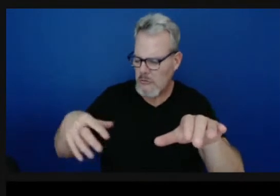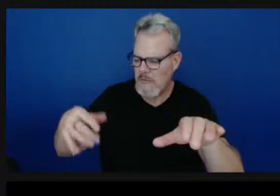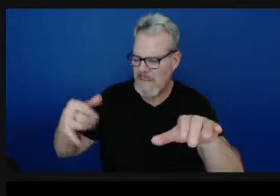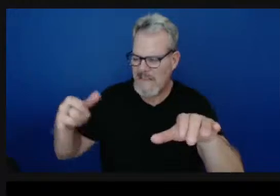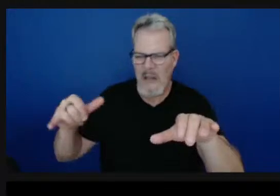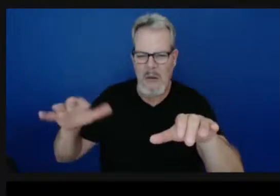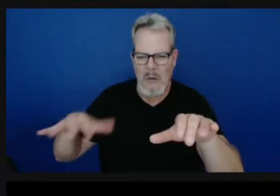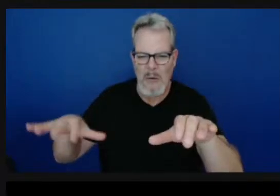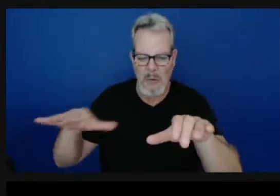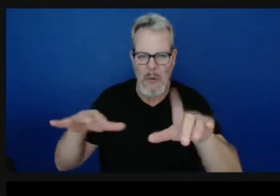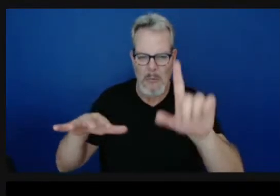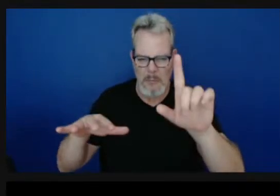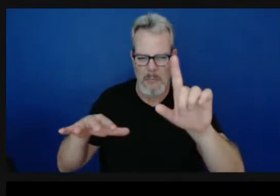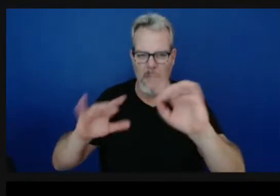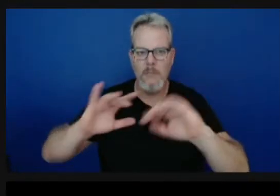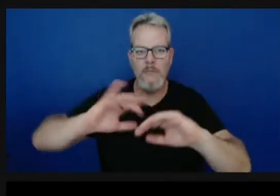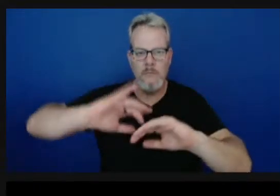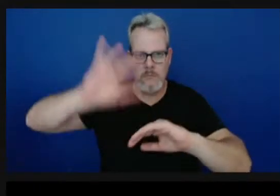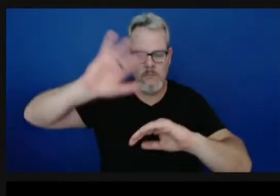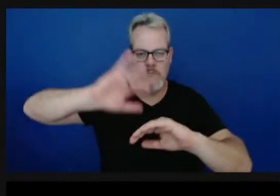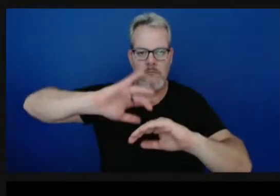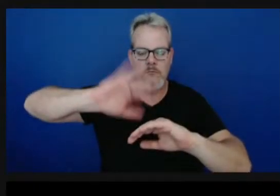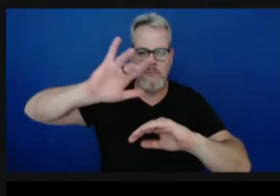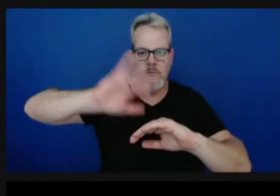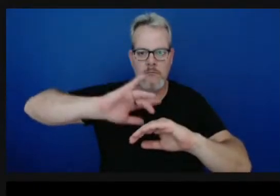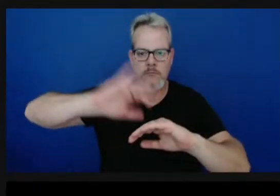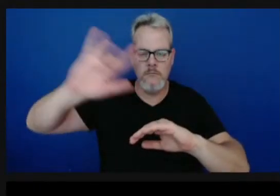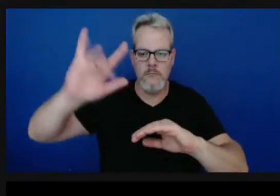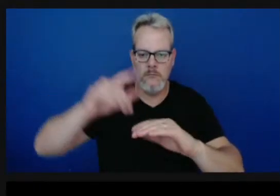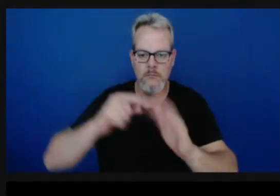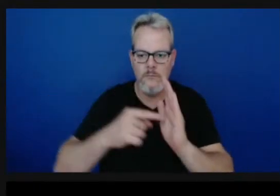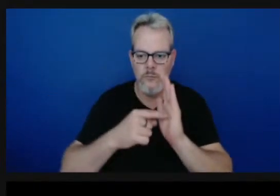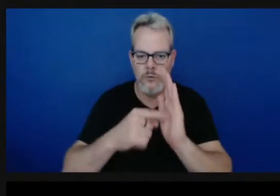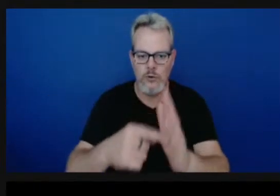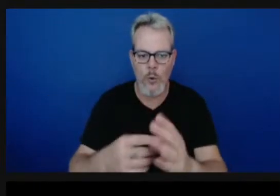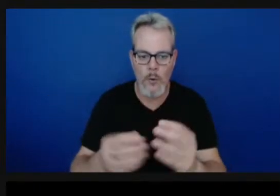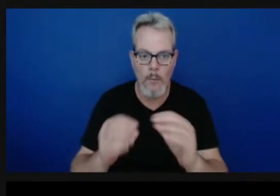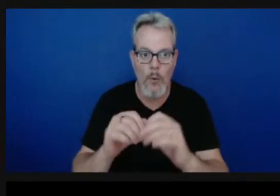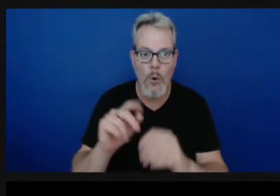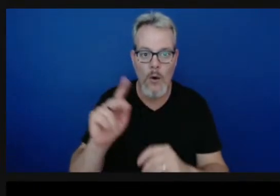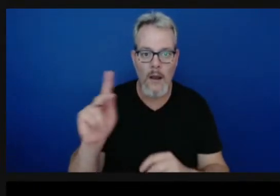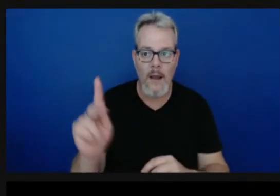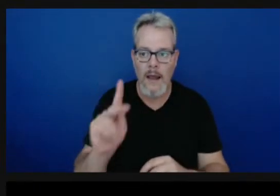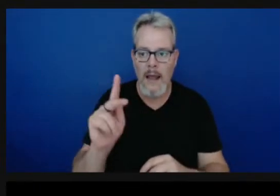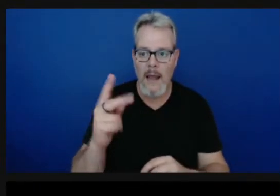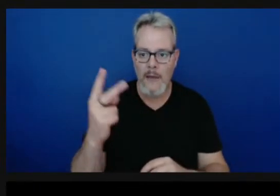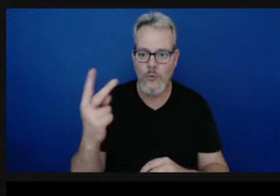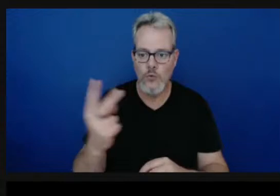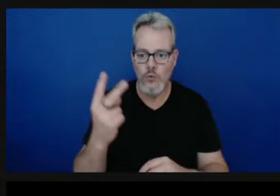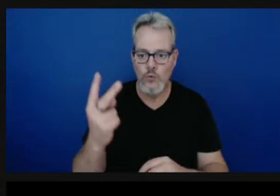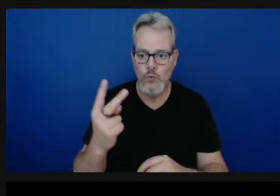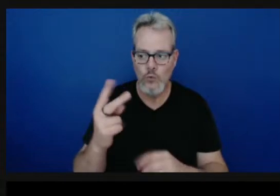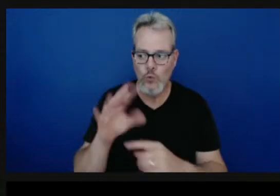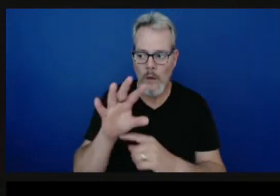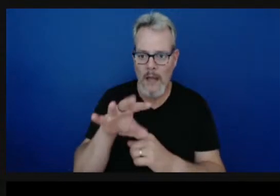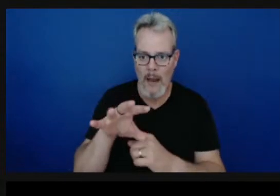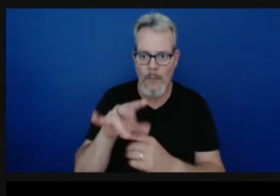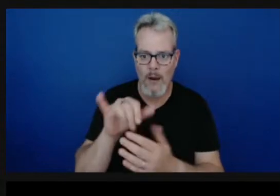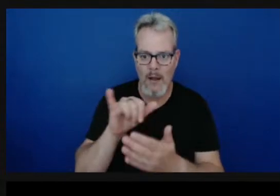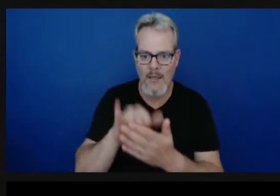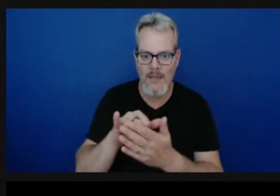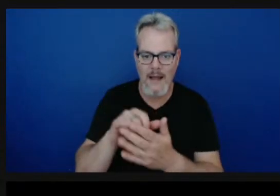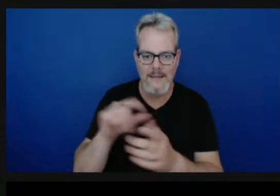just finish scrolling across these images here. The K2 camera is the one mounted at Wikahuna, looking over